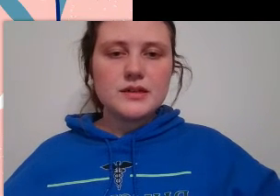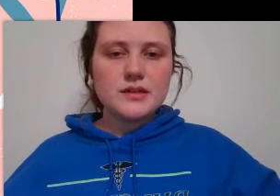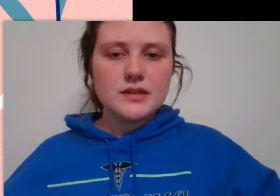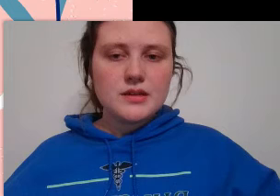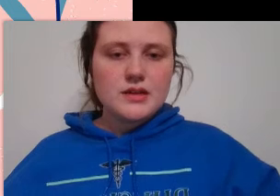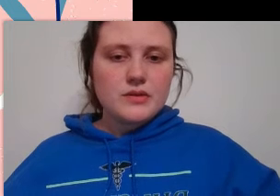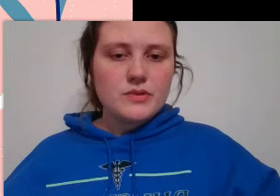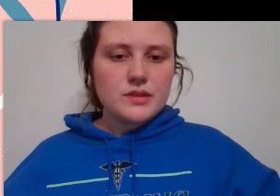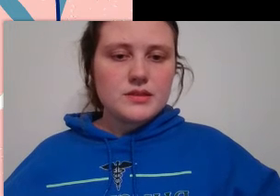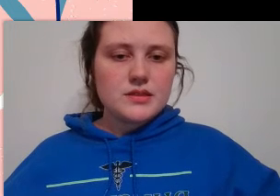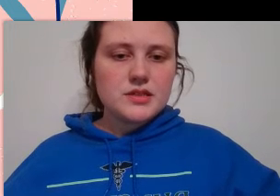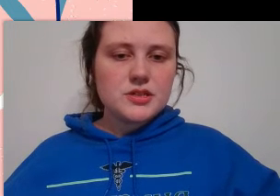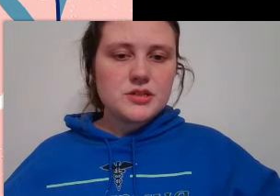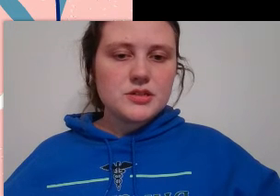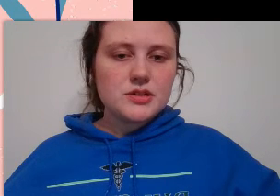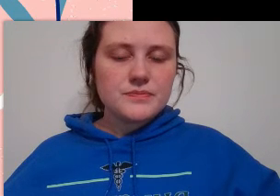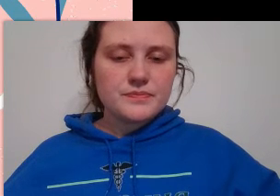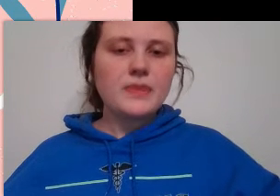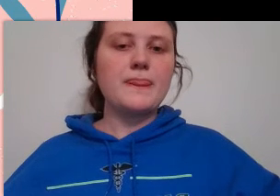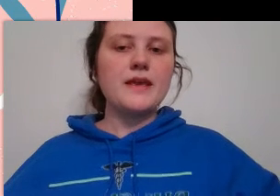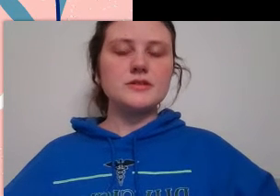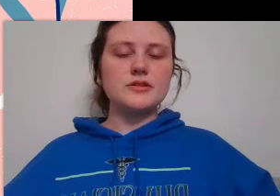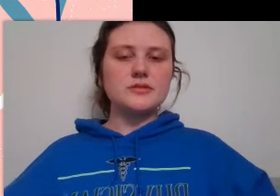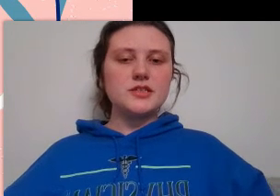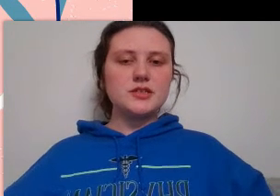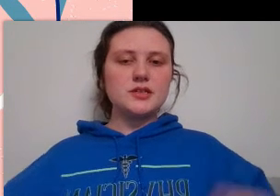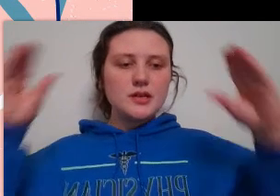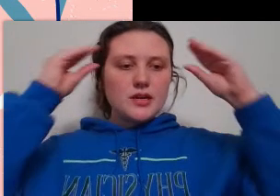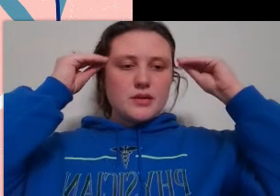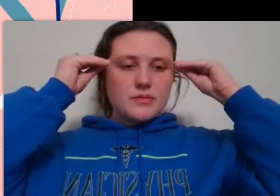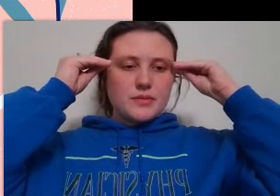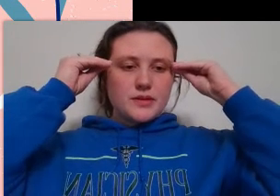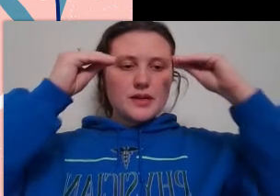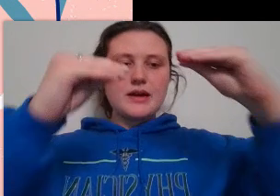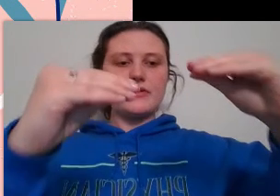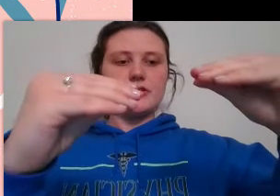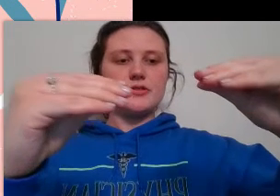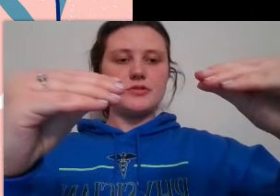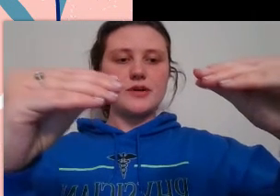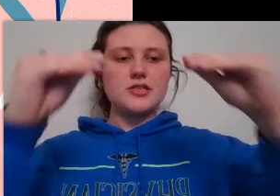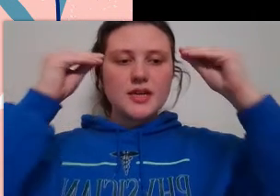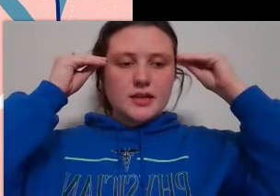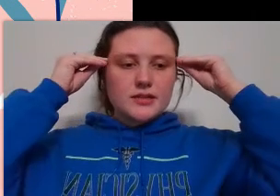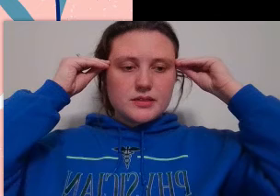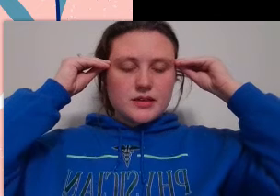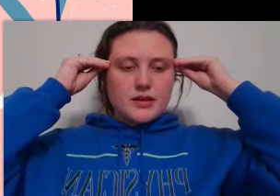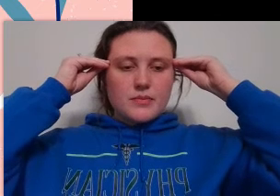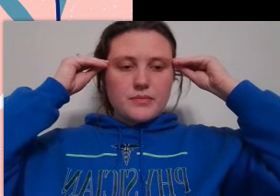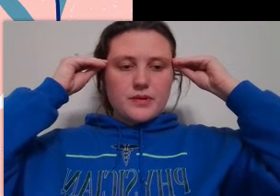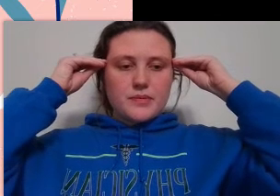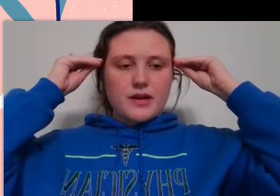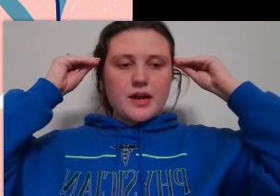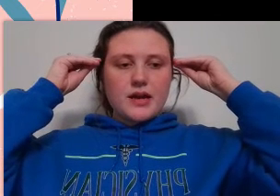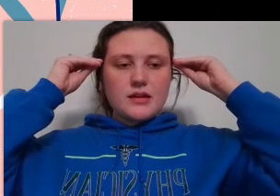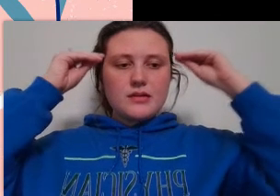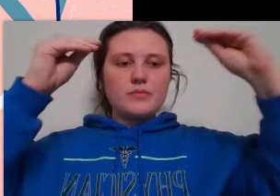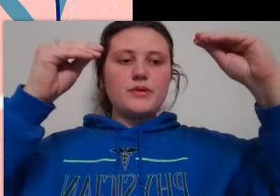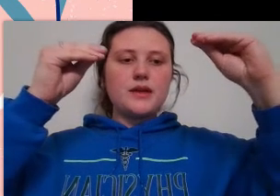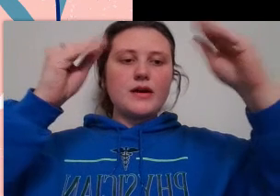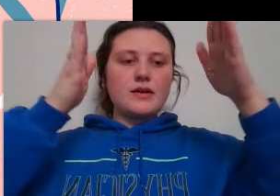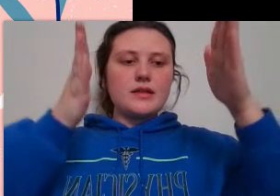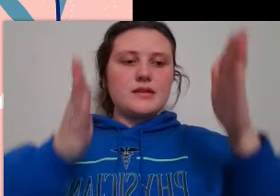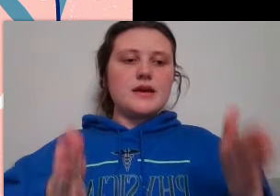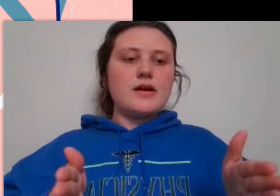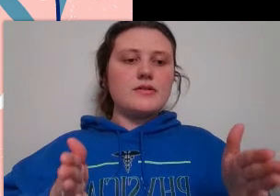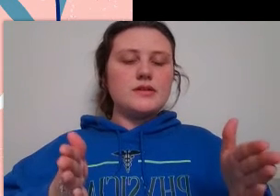is the one with teacher. So teacher, remember you're going to have your two squashed hands. Put it by your head,